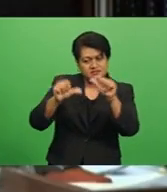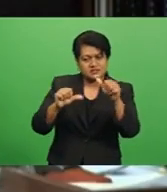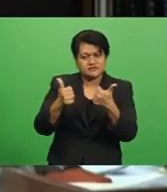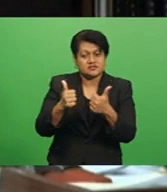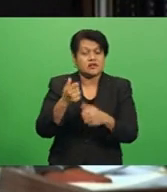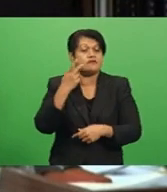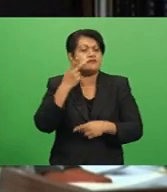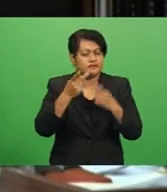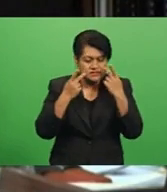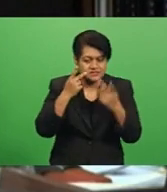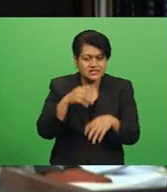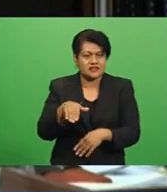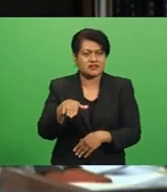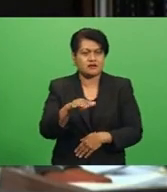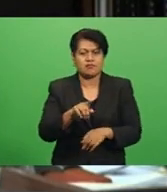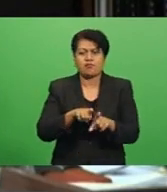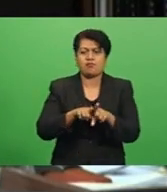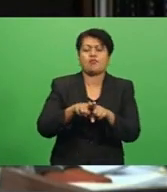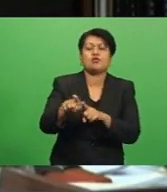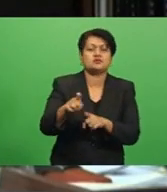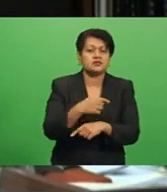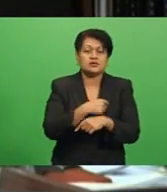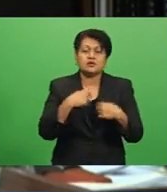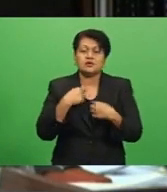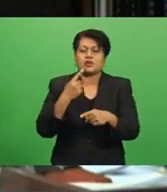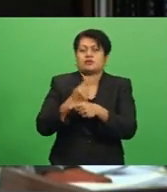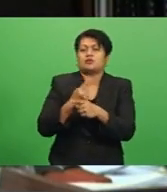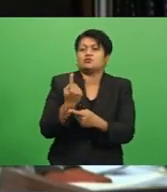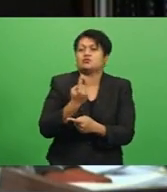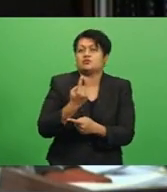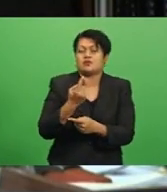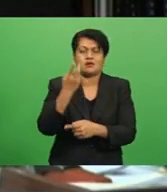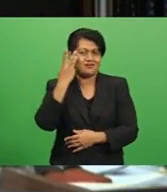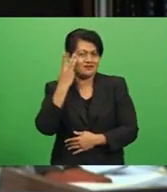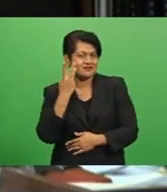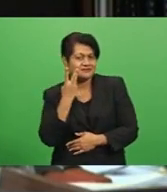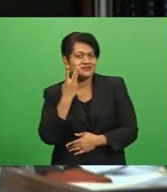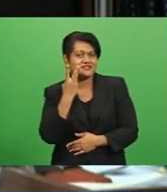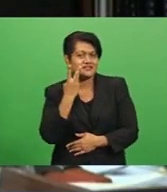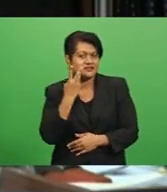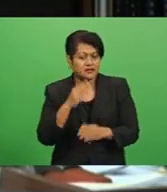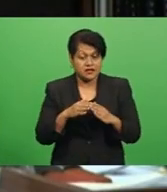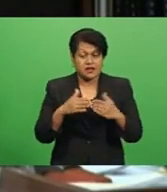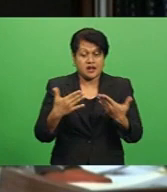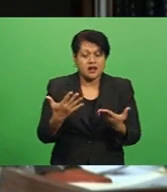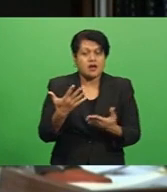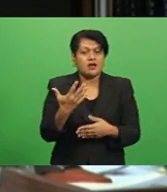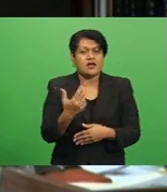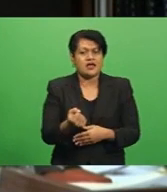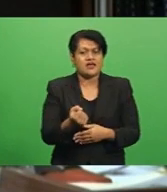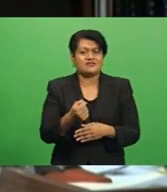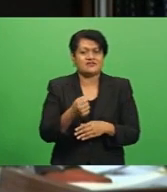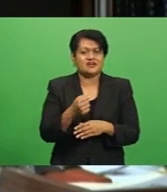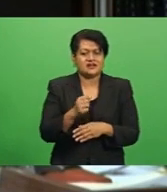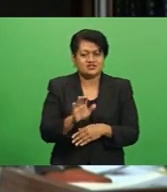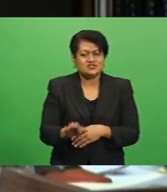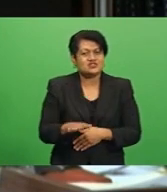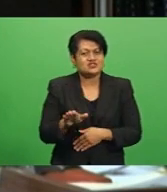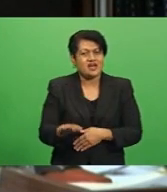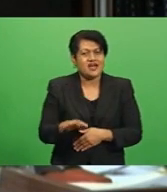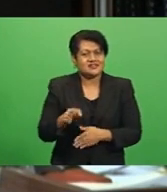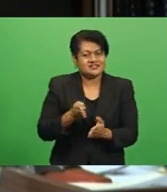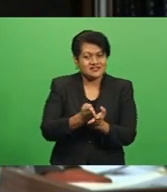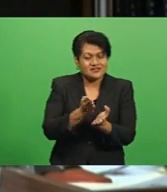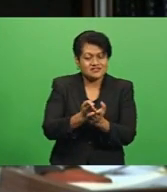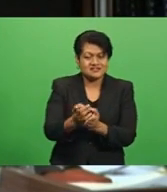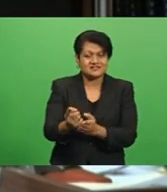them. Mostly we have spoken to women, and now that we have the child services come